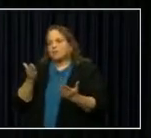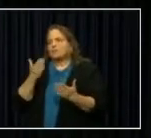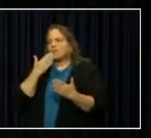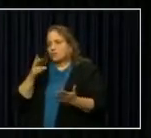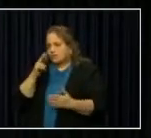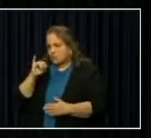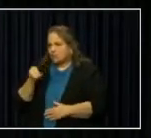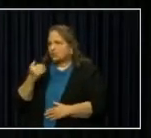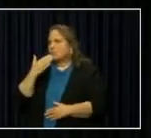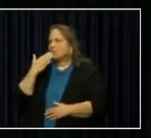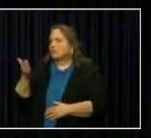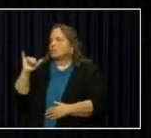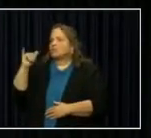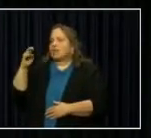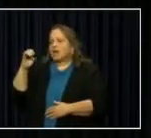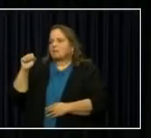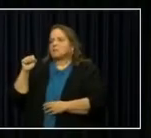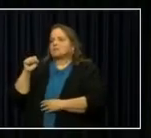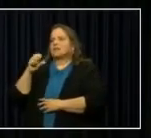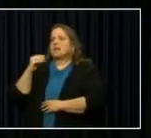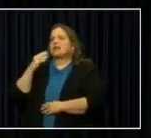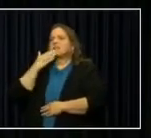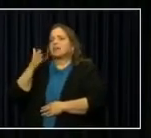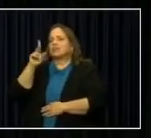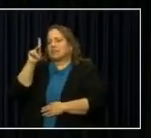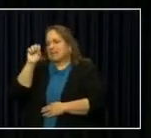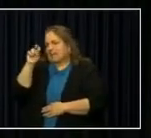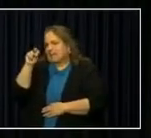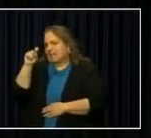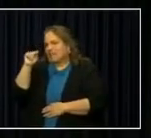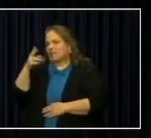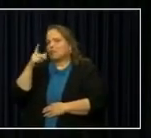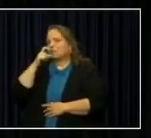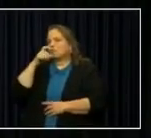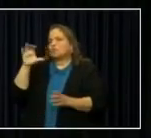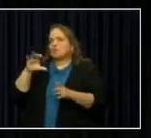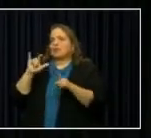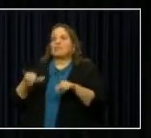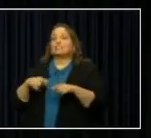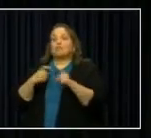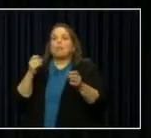much. Thank you, Virginia. Thank you, James. And thank you, Kenneth, who's broadcasting this from home.